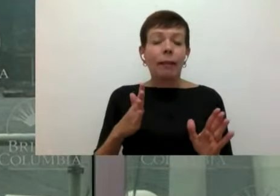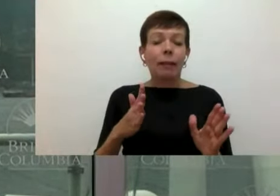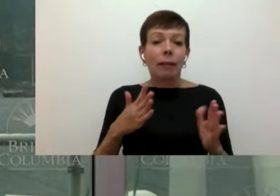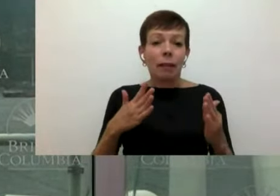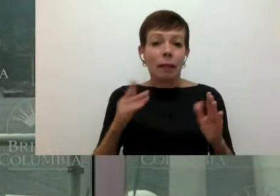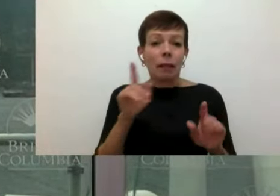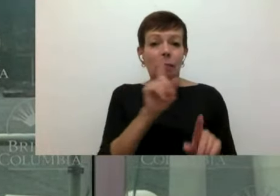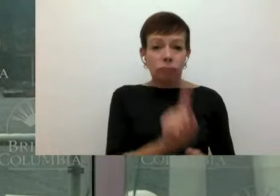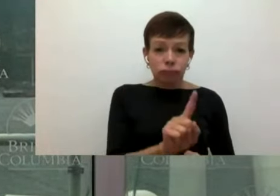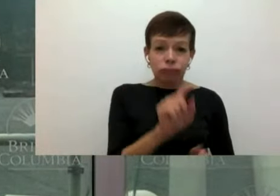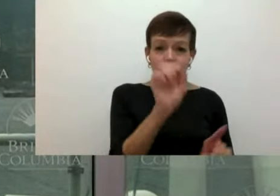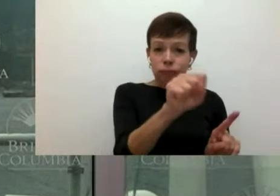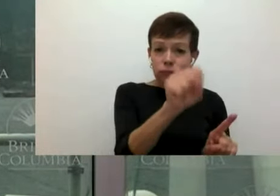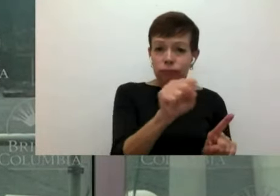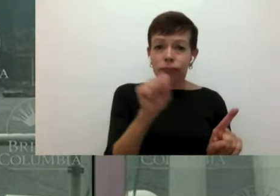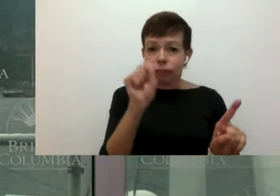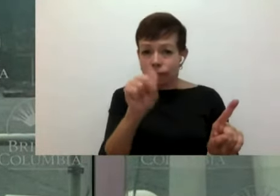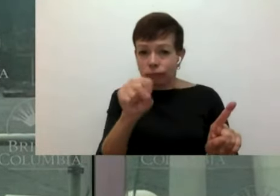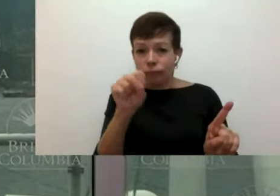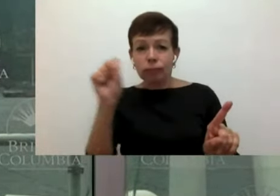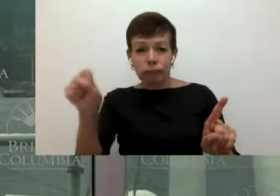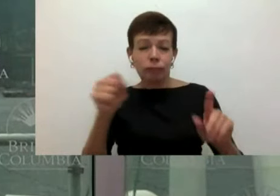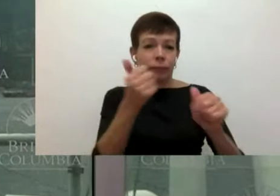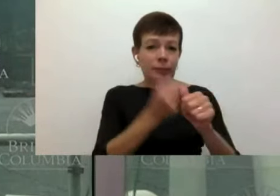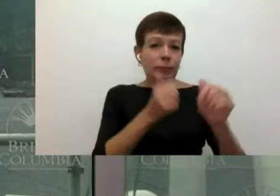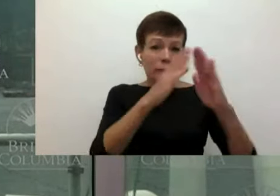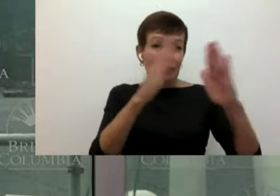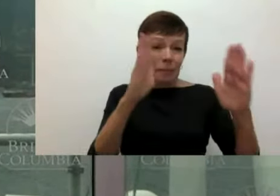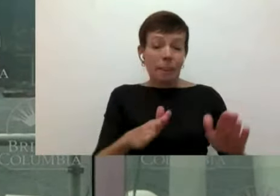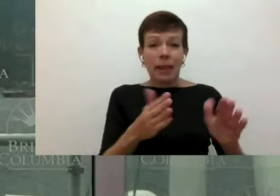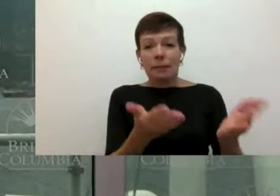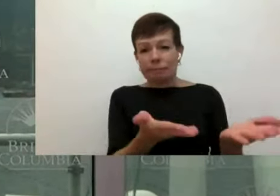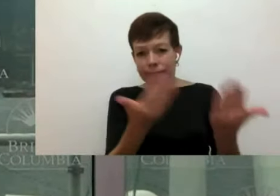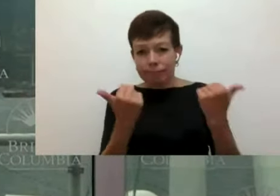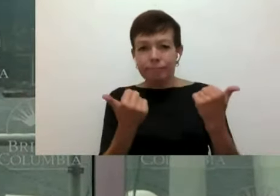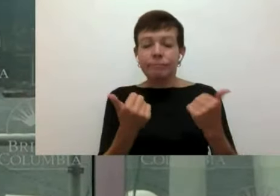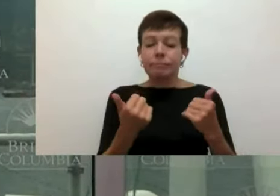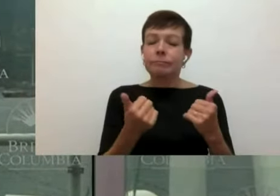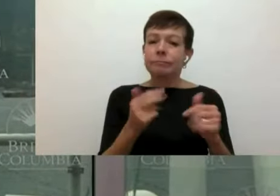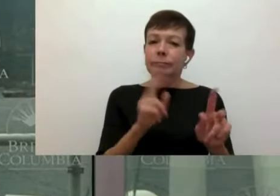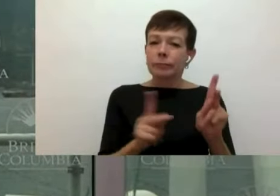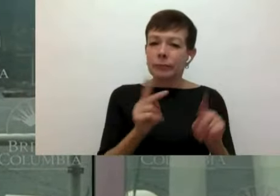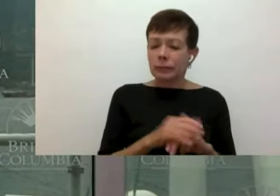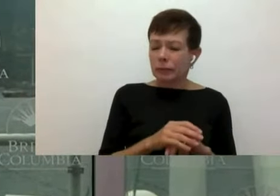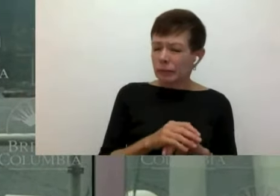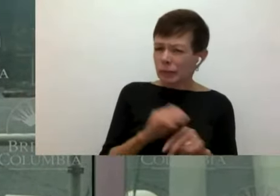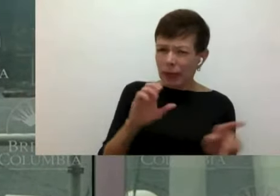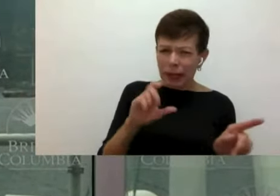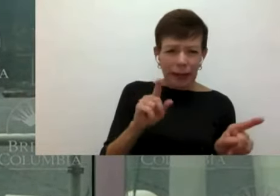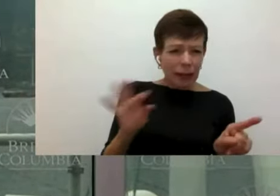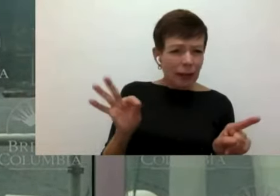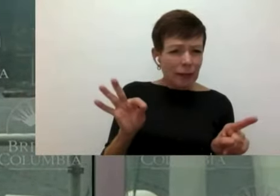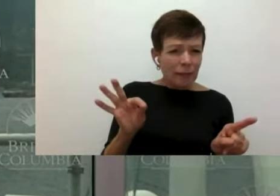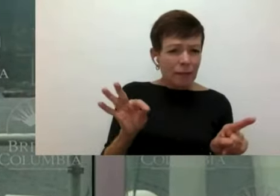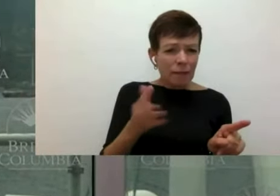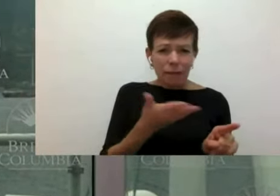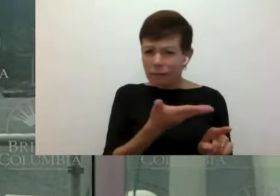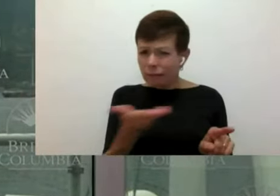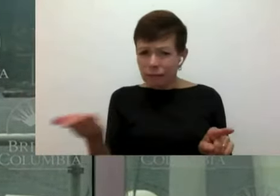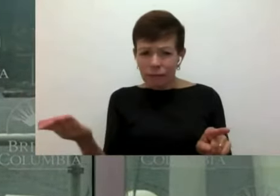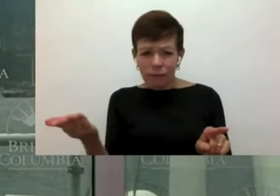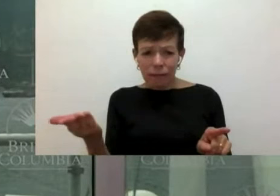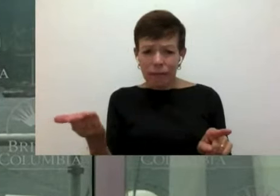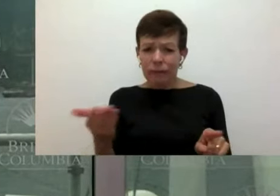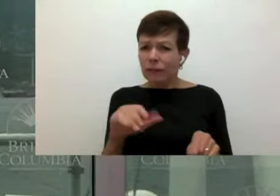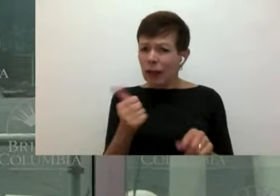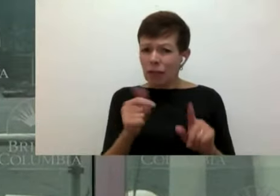and other responders will physically go door to door to evacuate people. With that, maybe I'm just going to check to